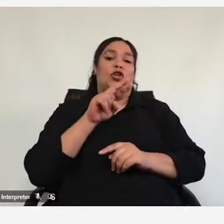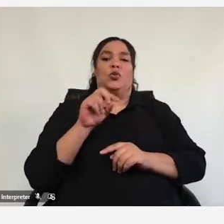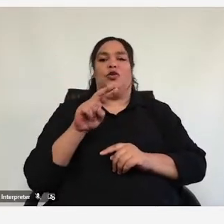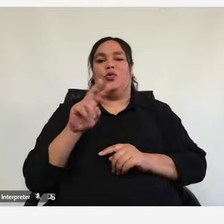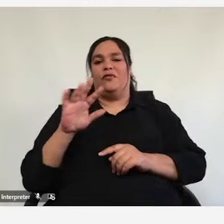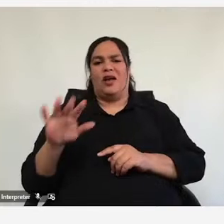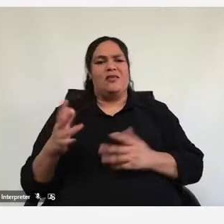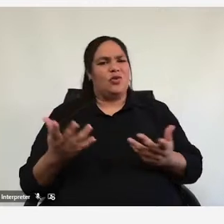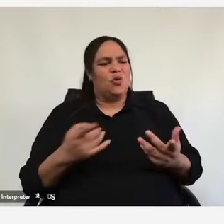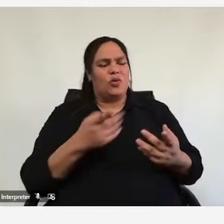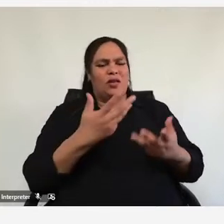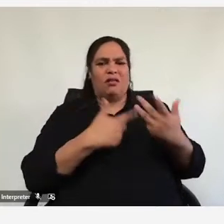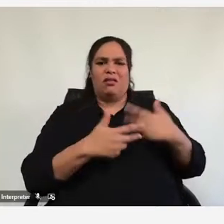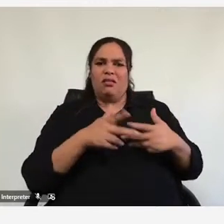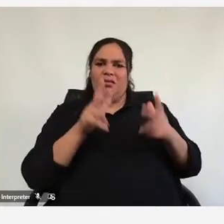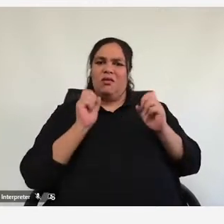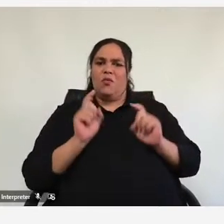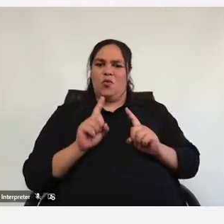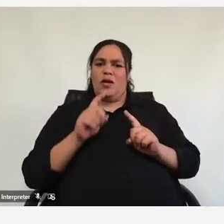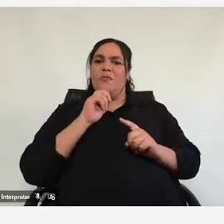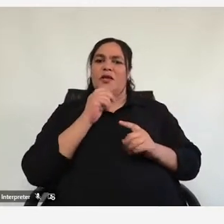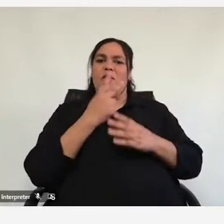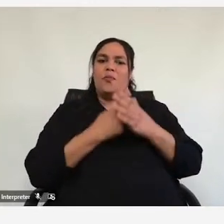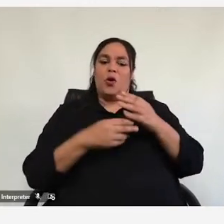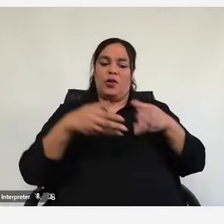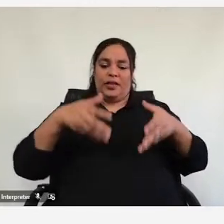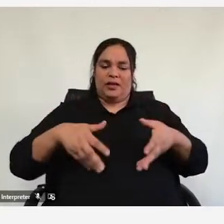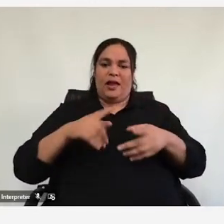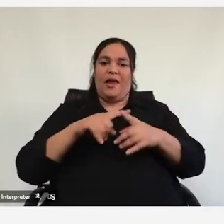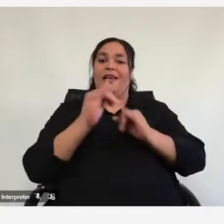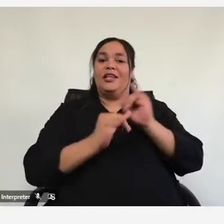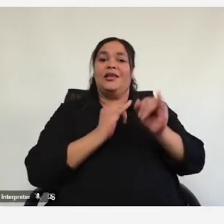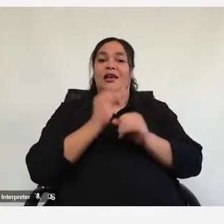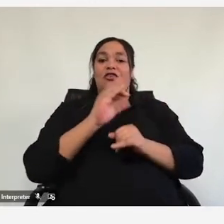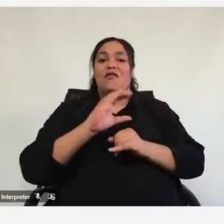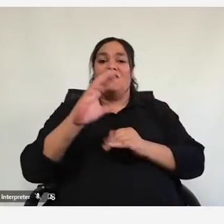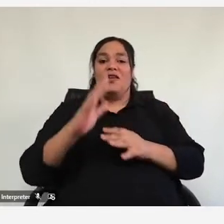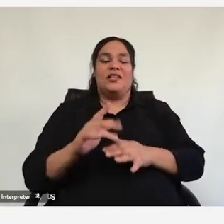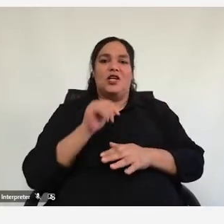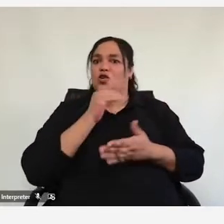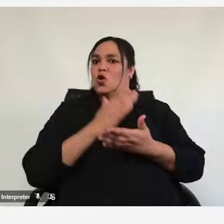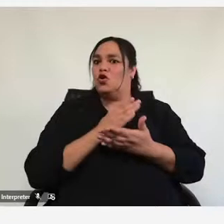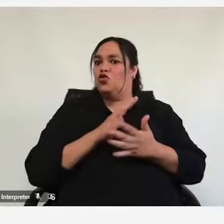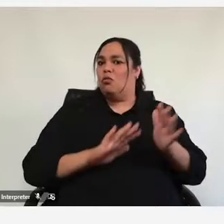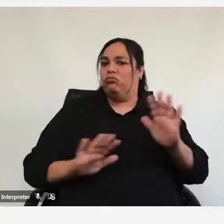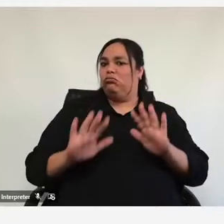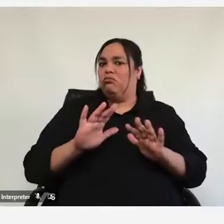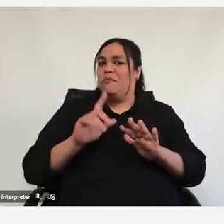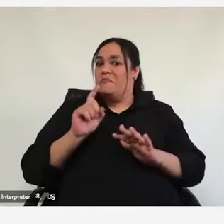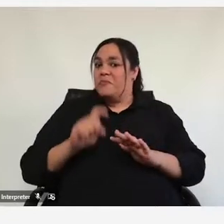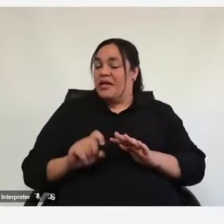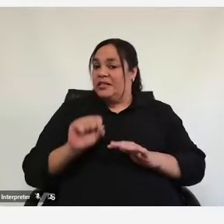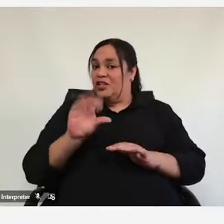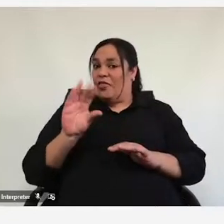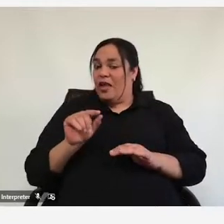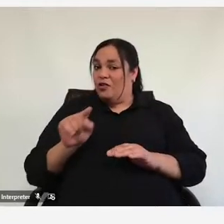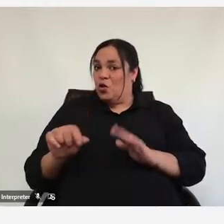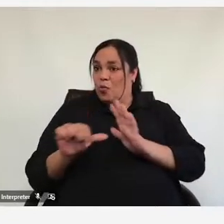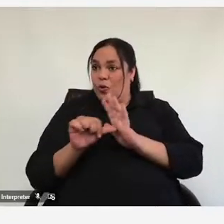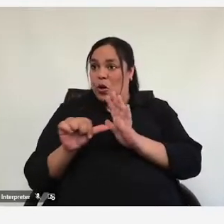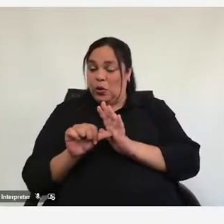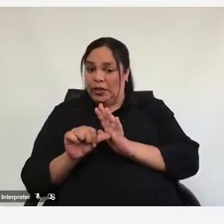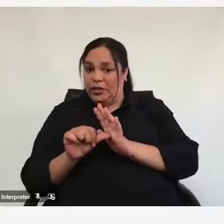And what is it telling us? That both domestic and international investors are uncertain about whether South Africa's